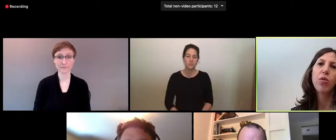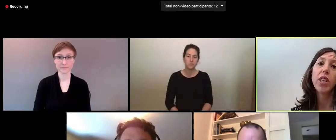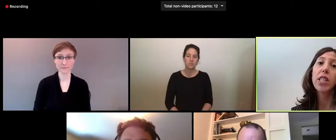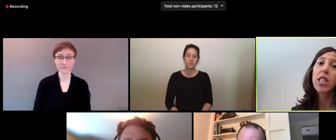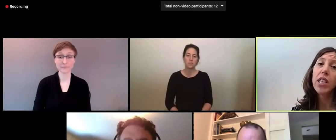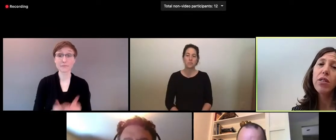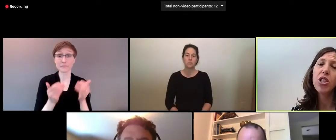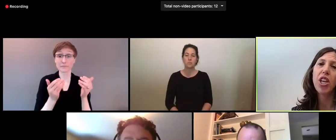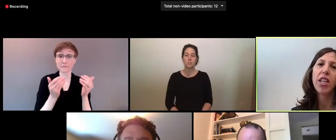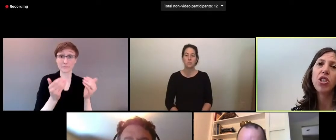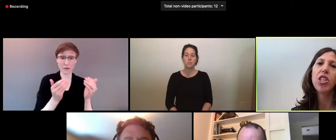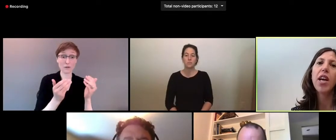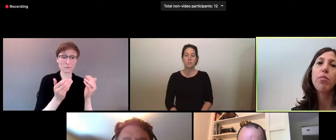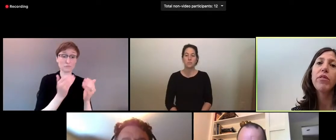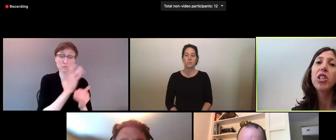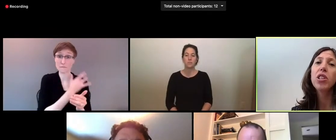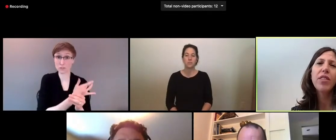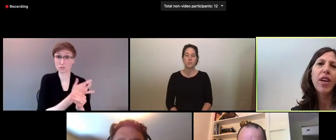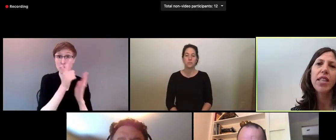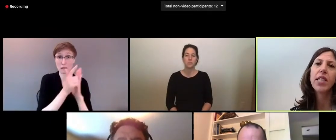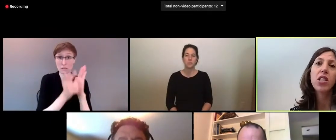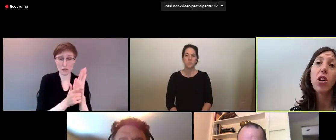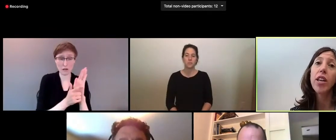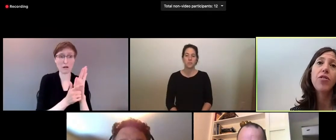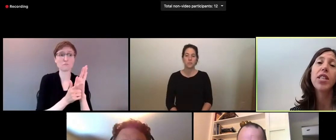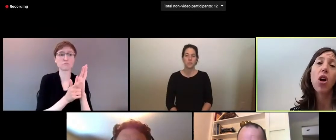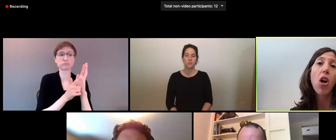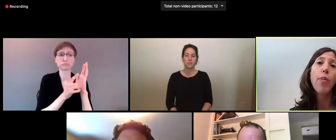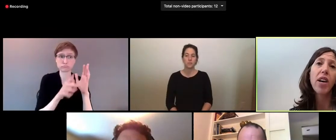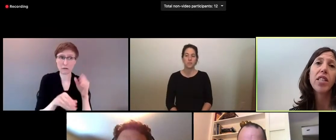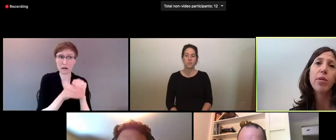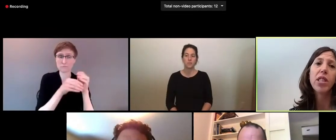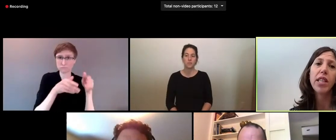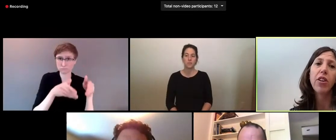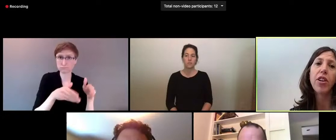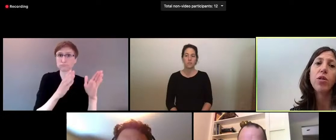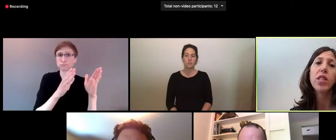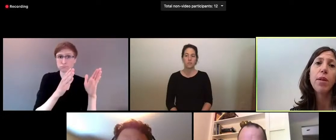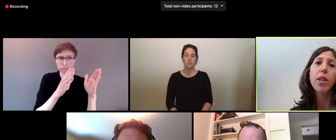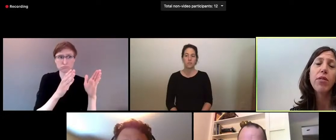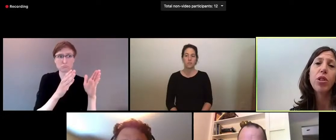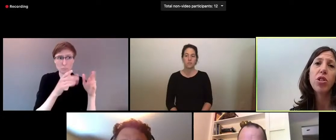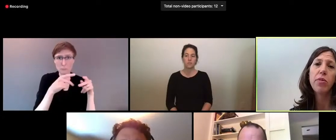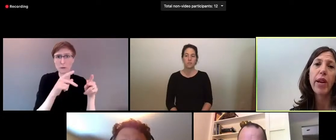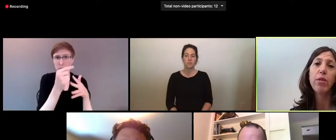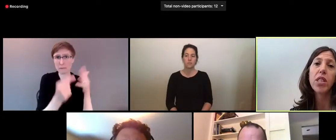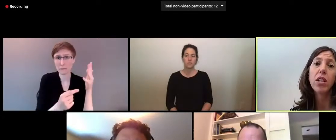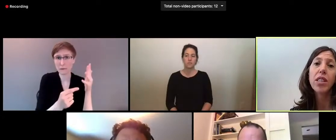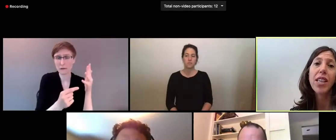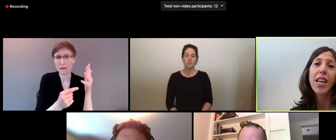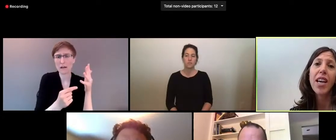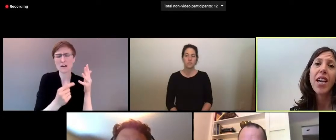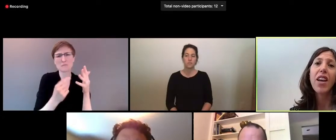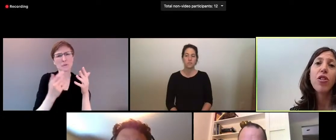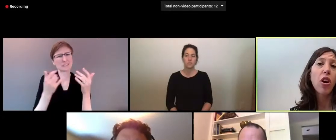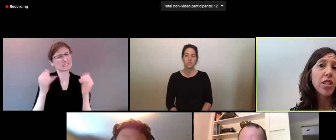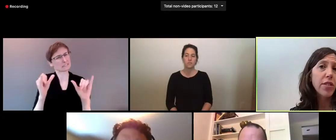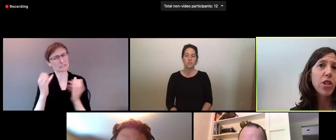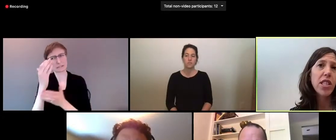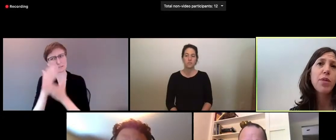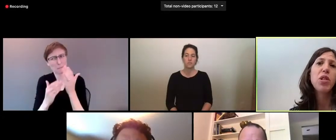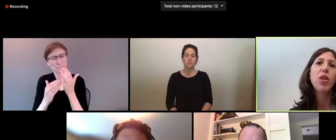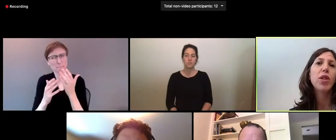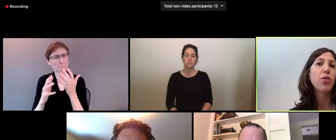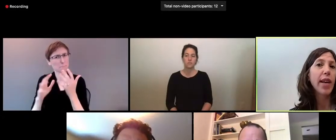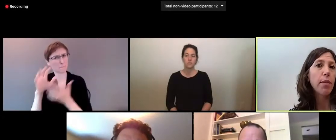provincial order will continue to change and provincial advice does not address all possible scenarios, some confusion may result. And there